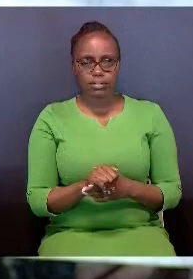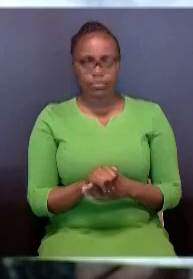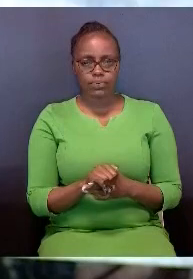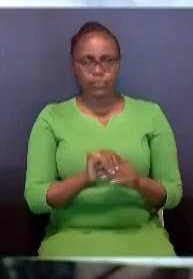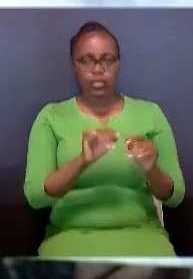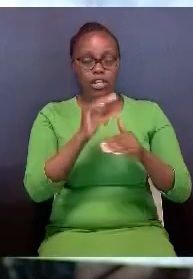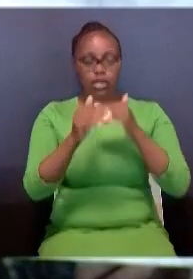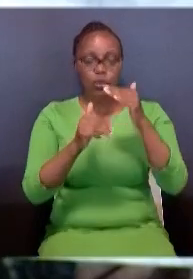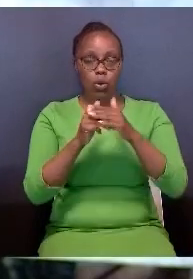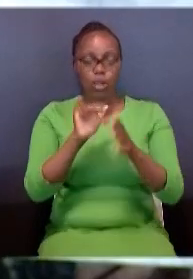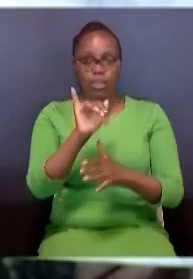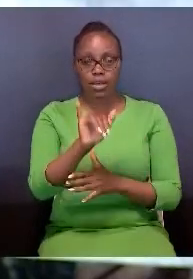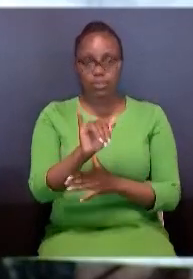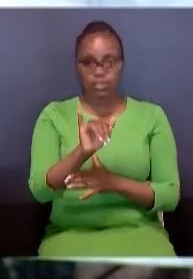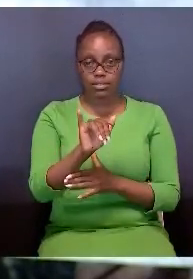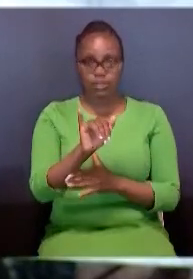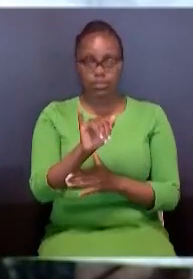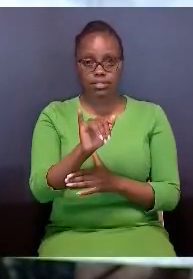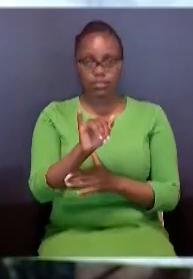and all that